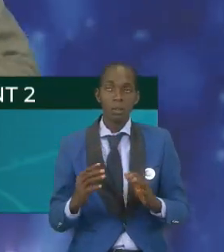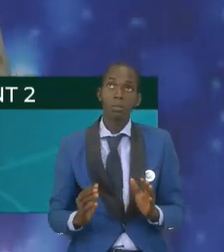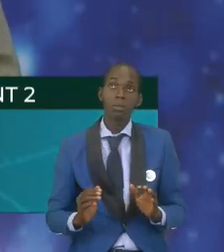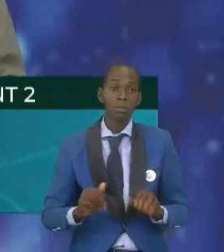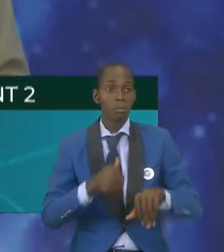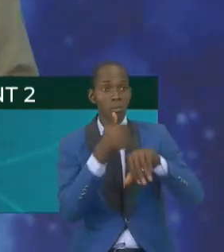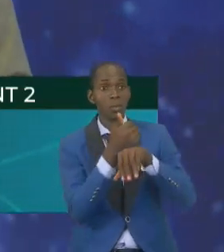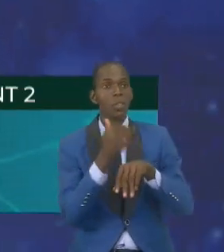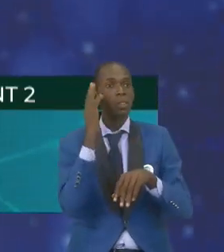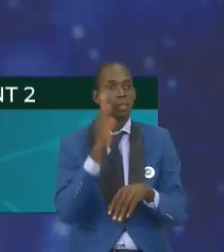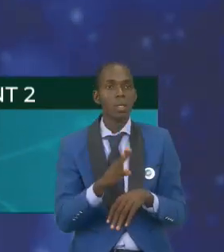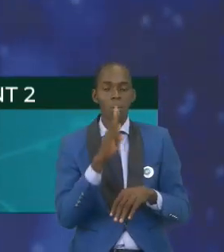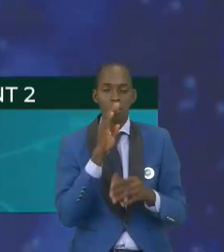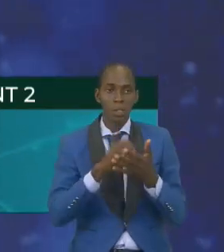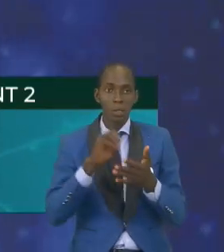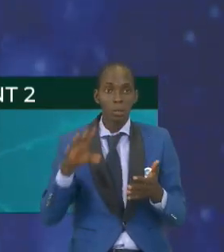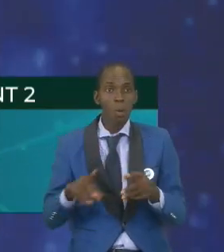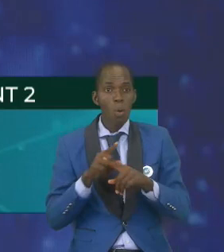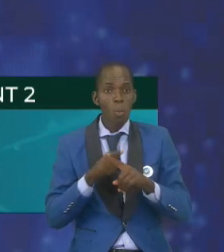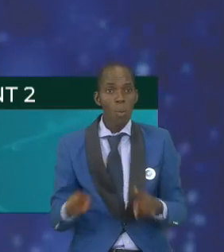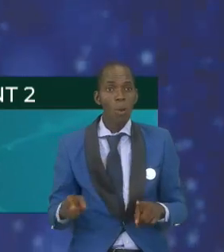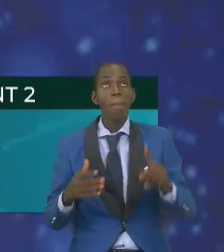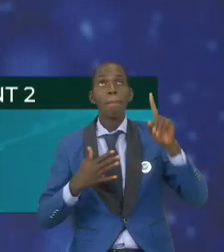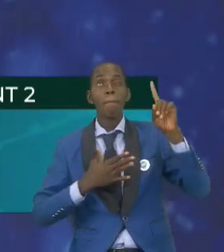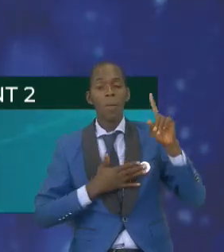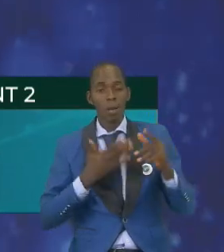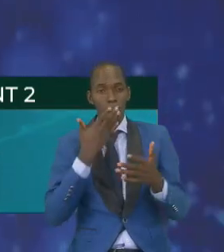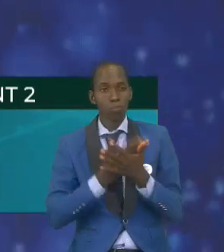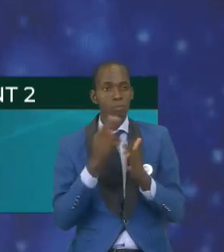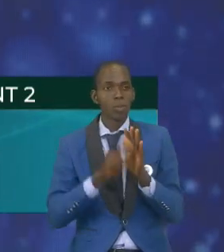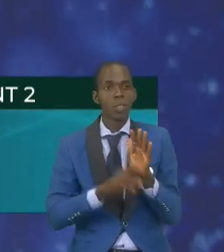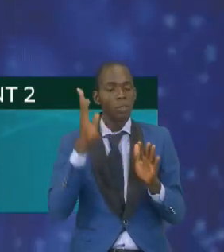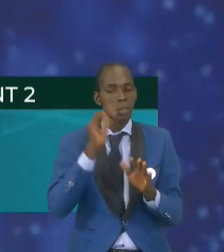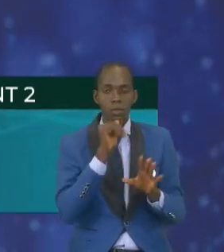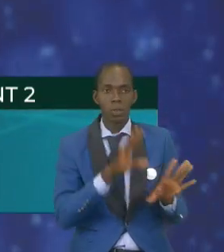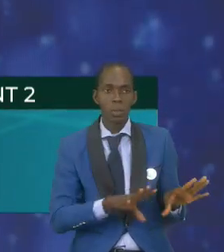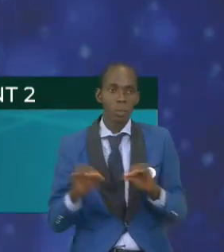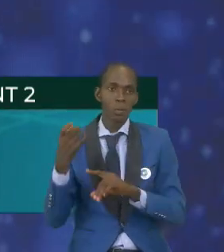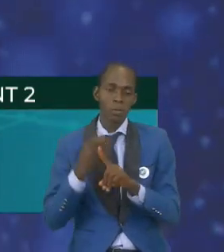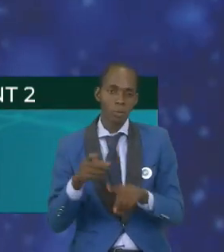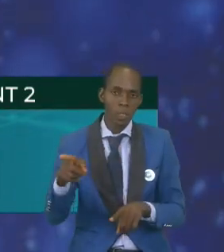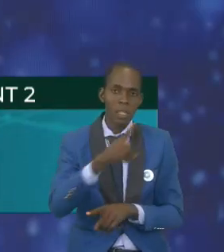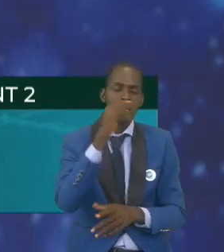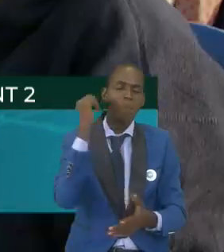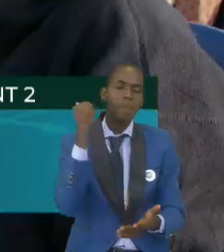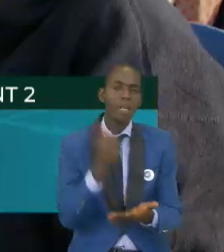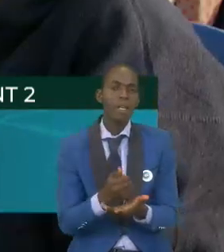but my kindness shall not depart from thee." Amen. Amen.